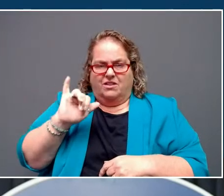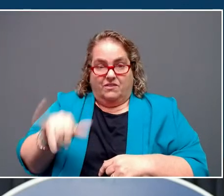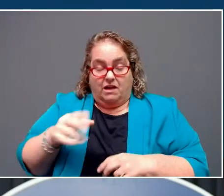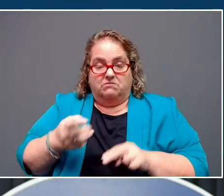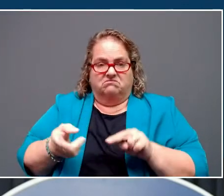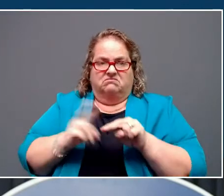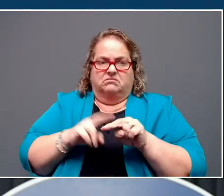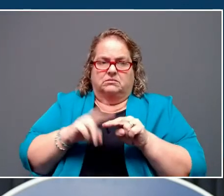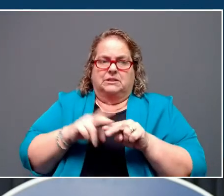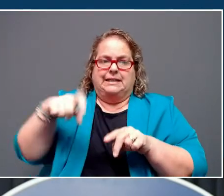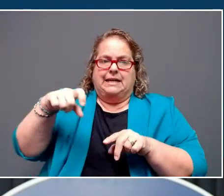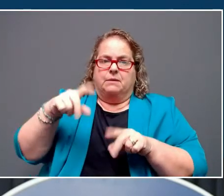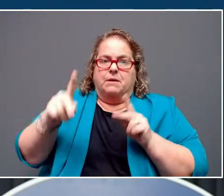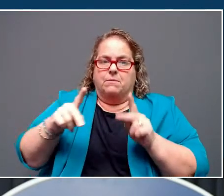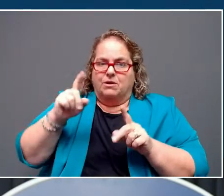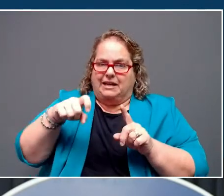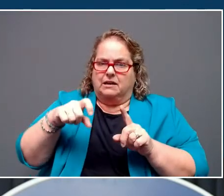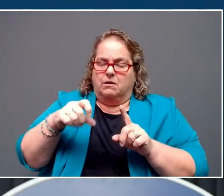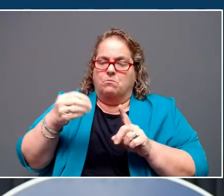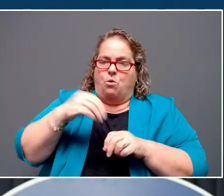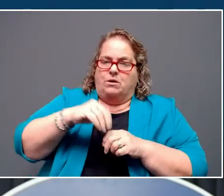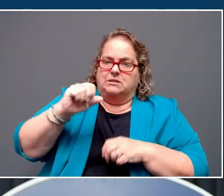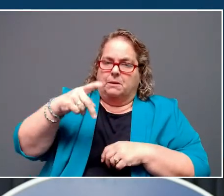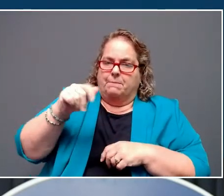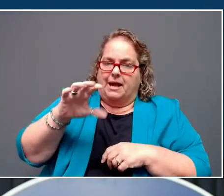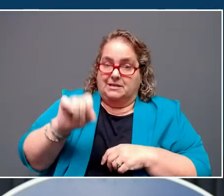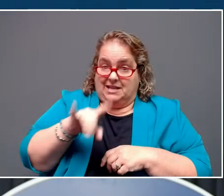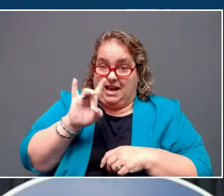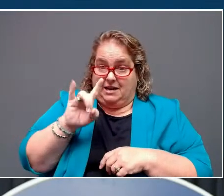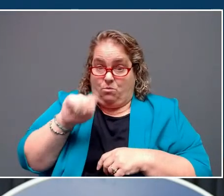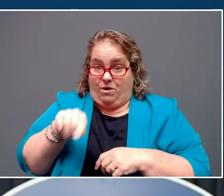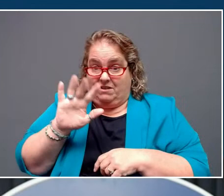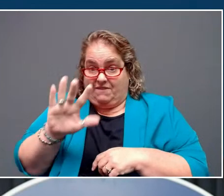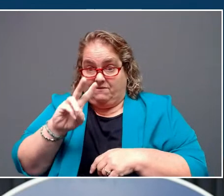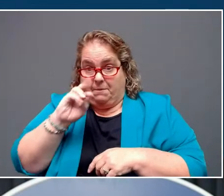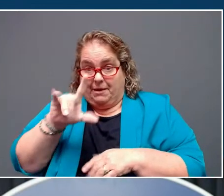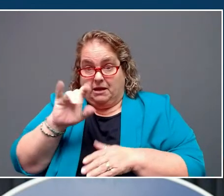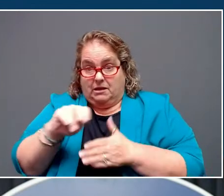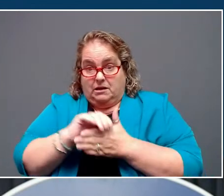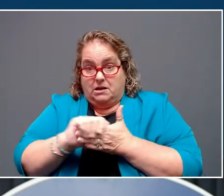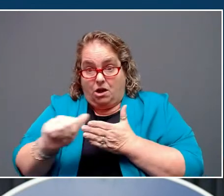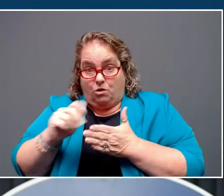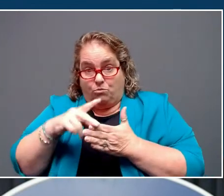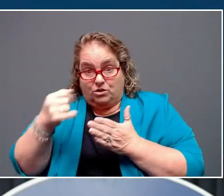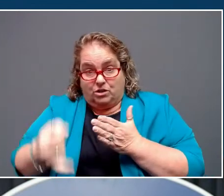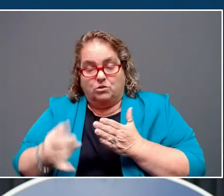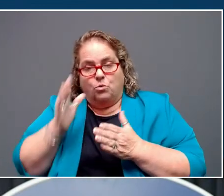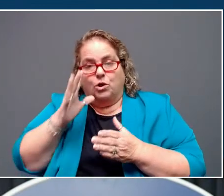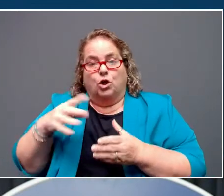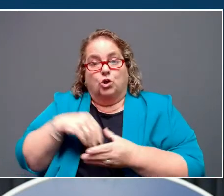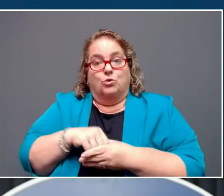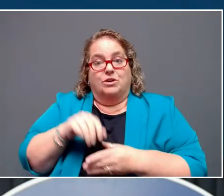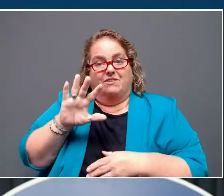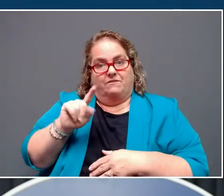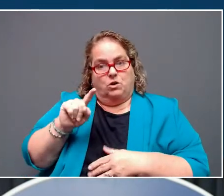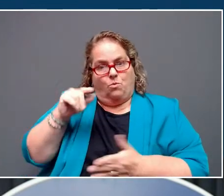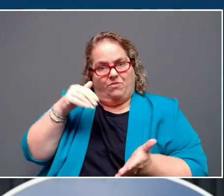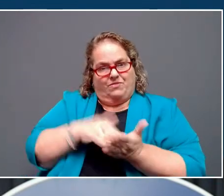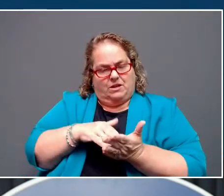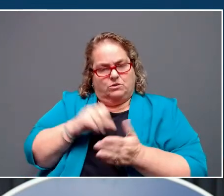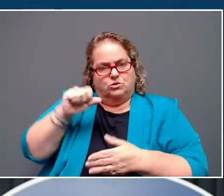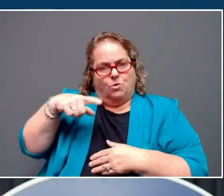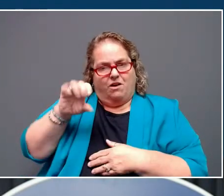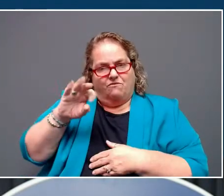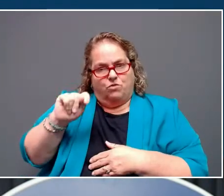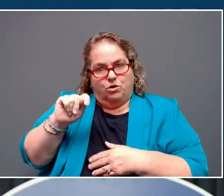space. This $8.5 million project will include a 51,000 square foot facility on 6 acres